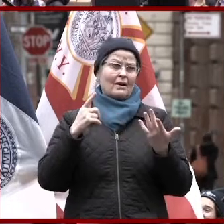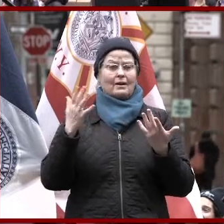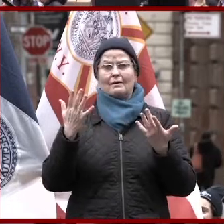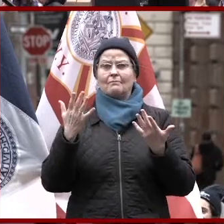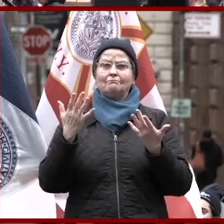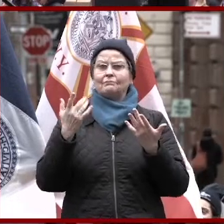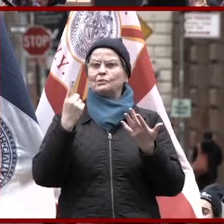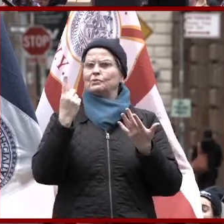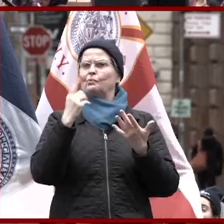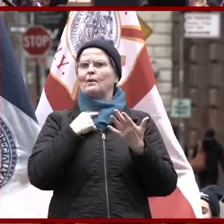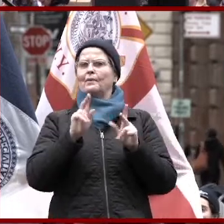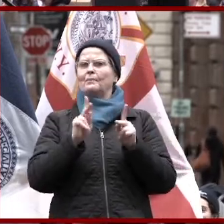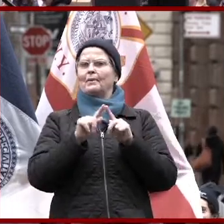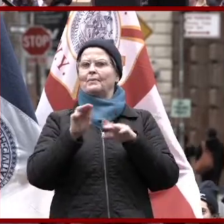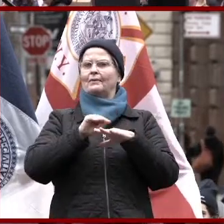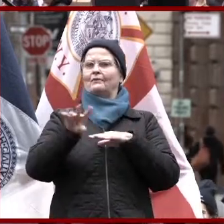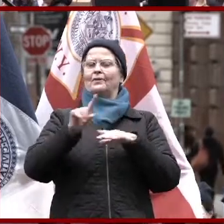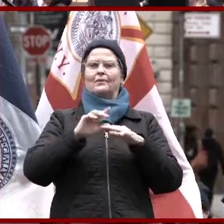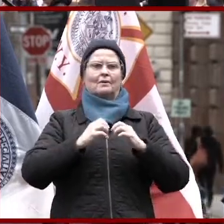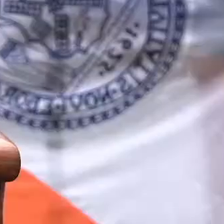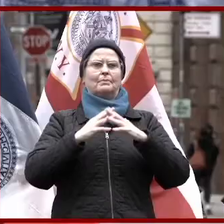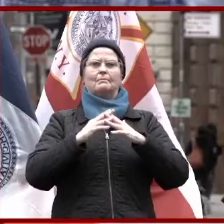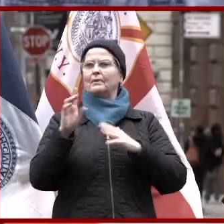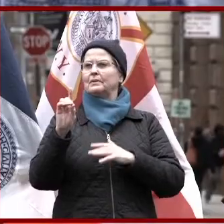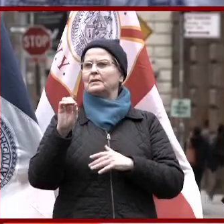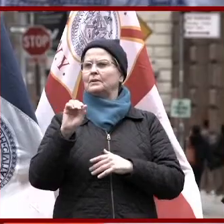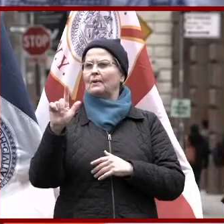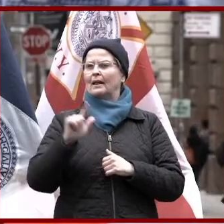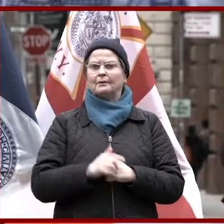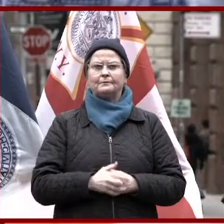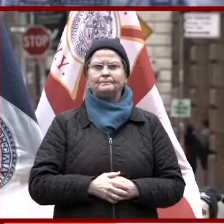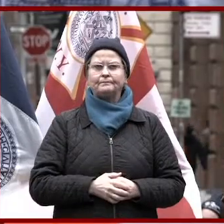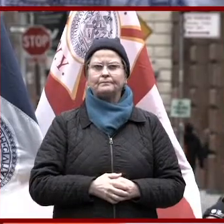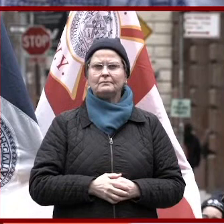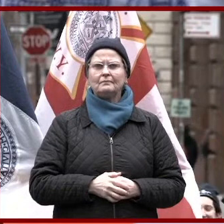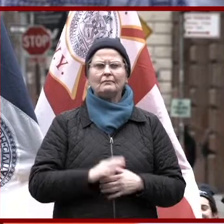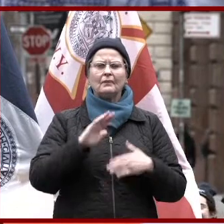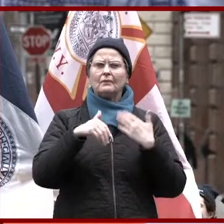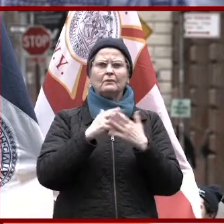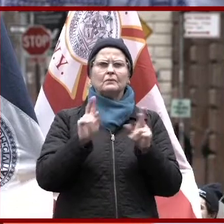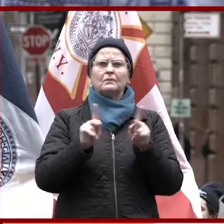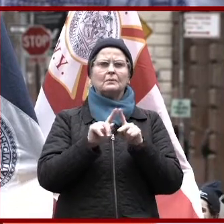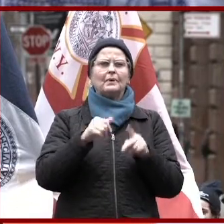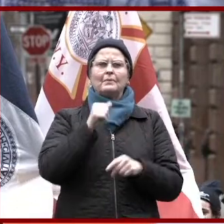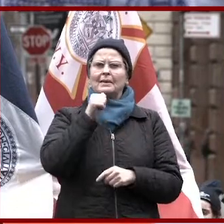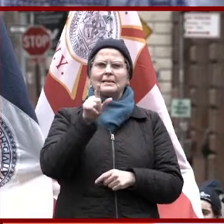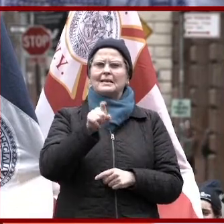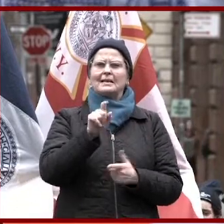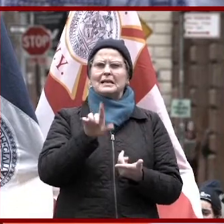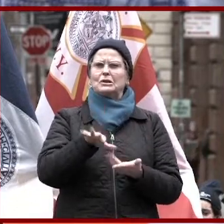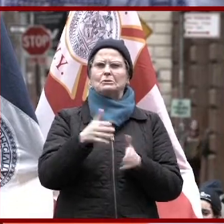the Triangle workers who died needlessly in this fire, we should also remember the uprising